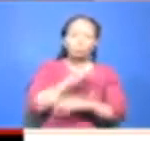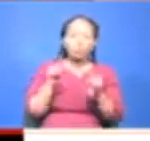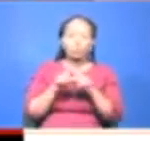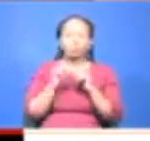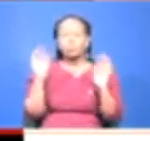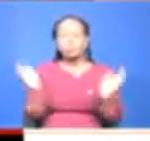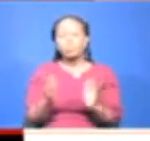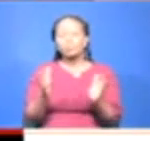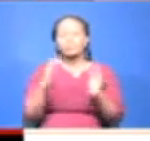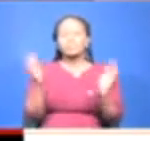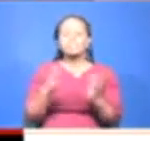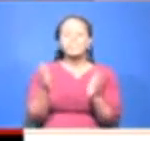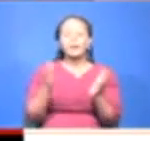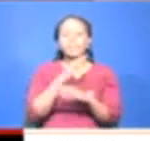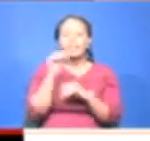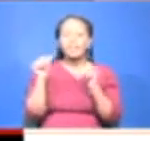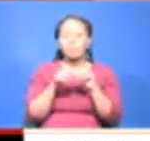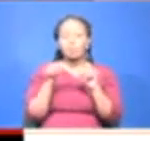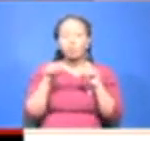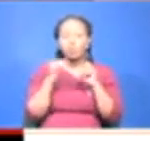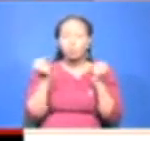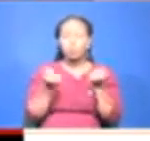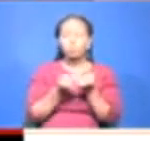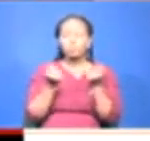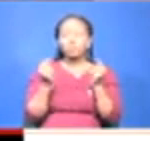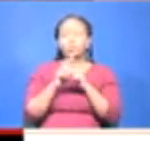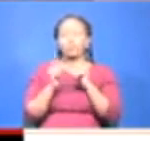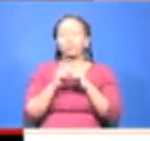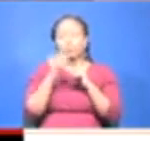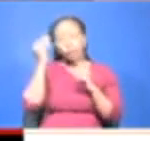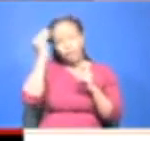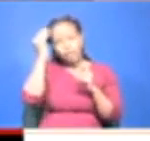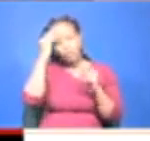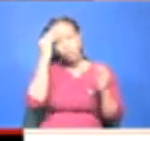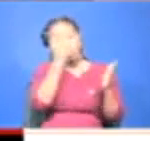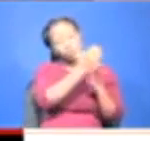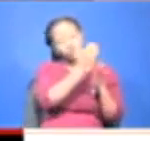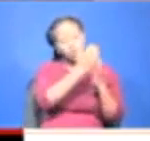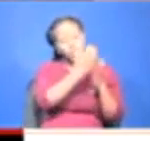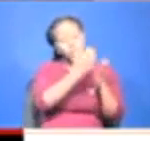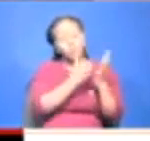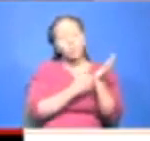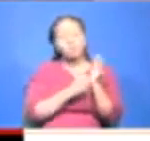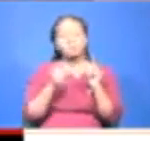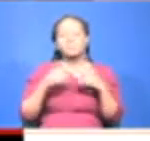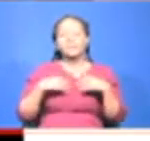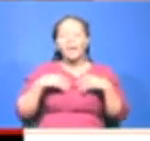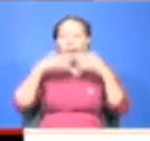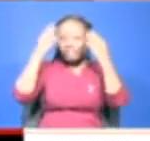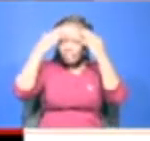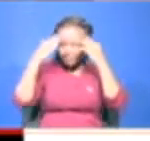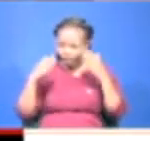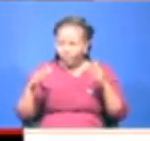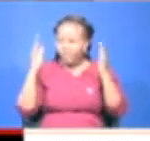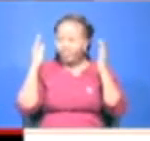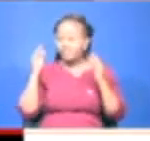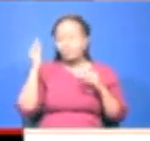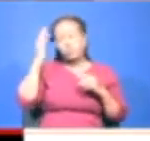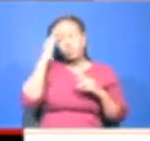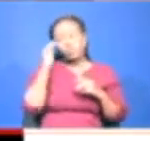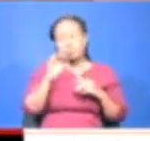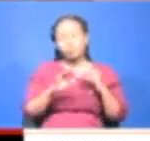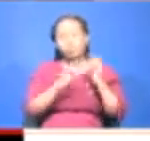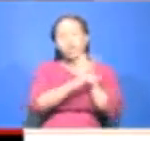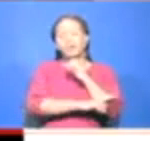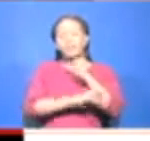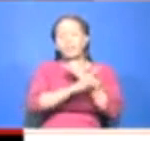social perception. The other is education programs in schools that really bring that awareness to say, feeding your country, producing, these are